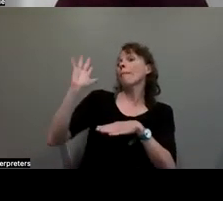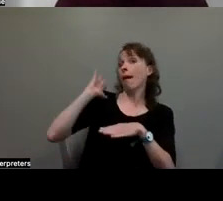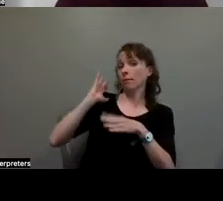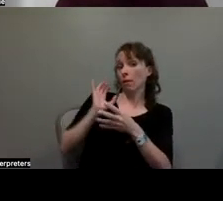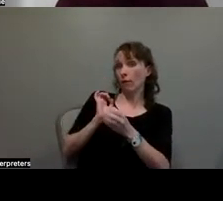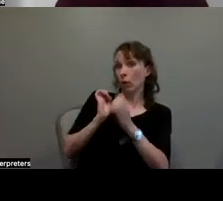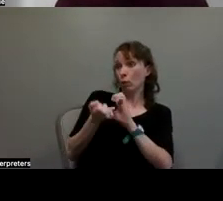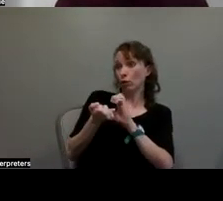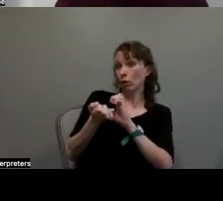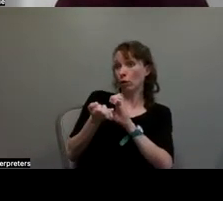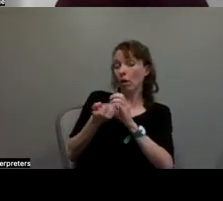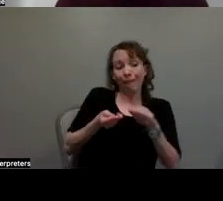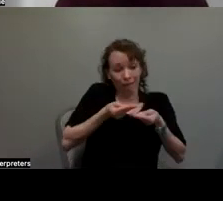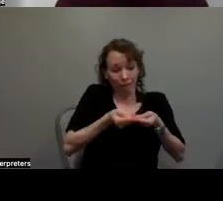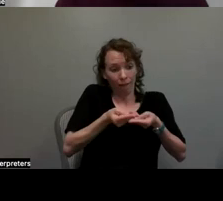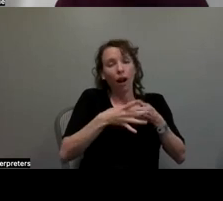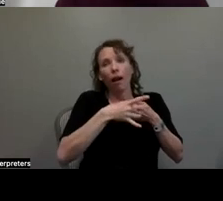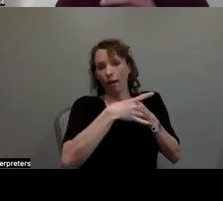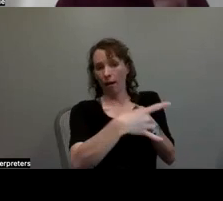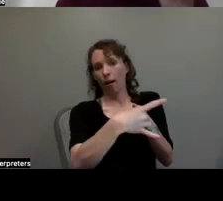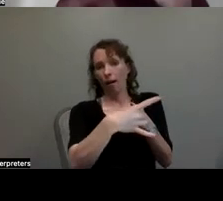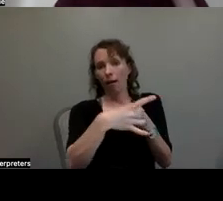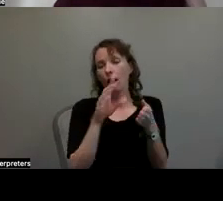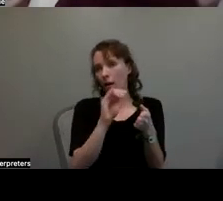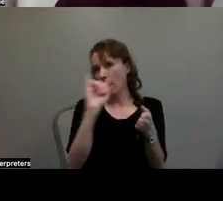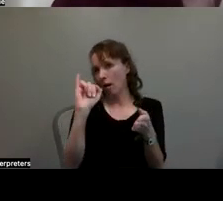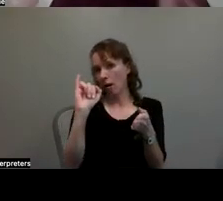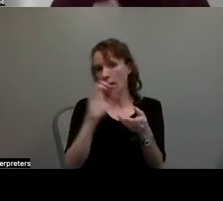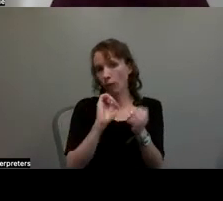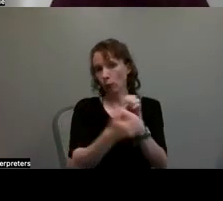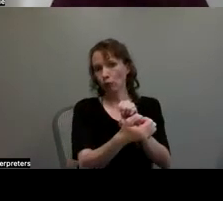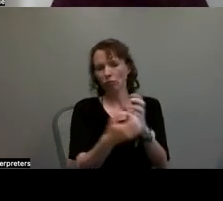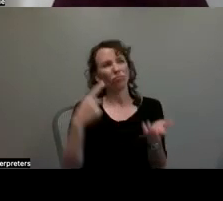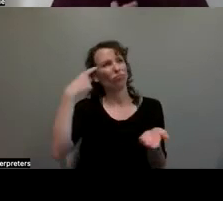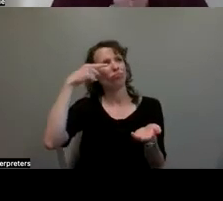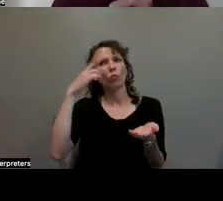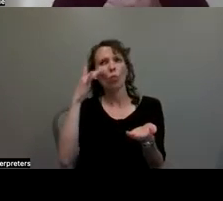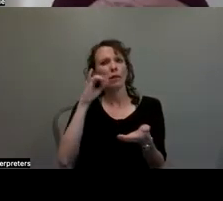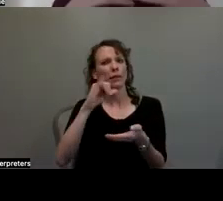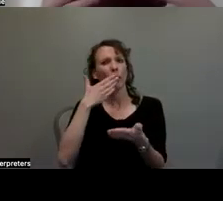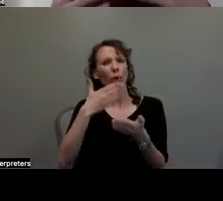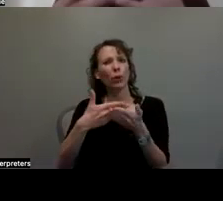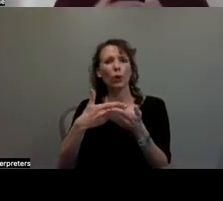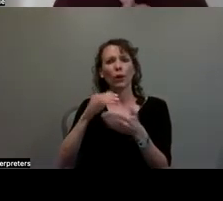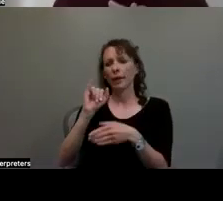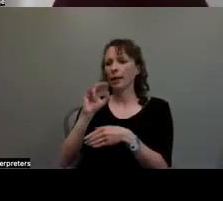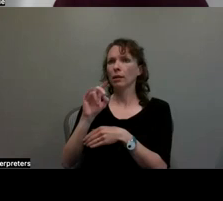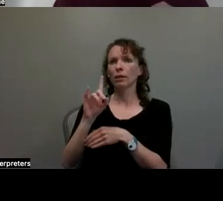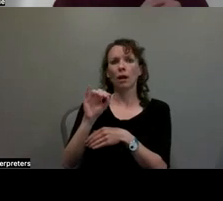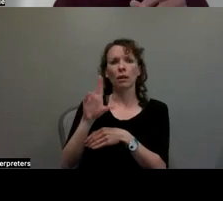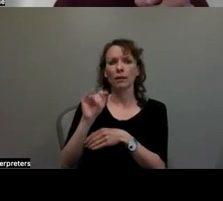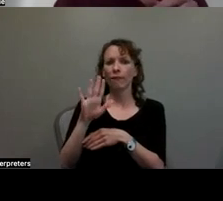guide artificial evolution. And why is this like a good inductive